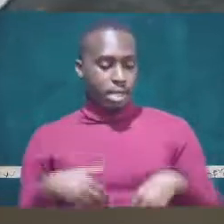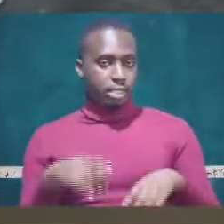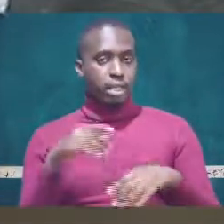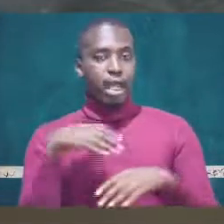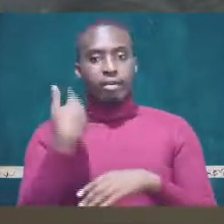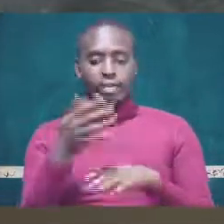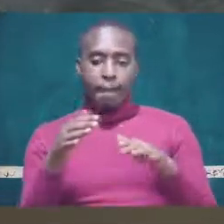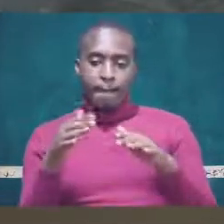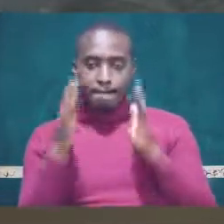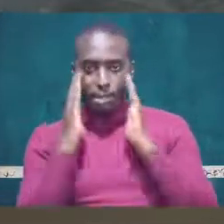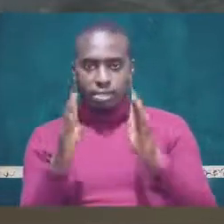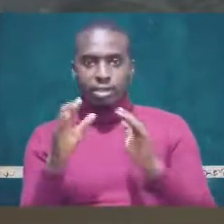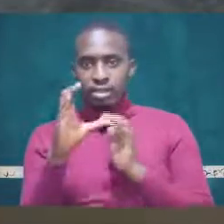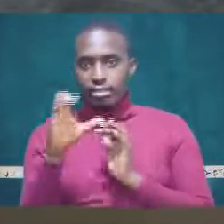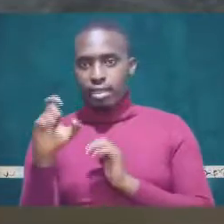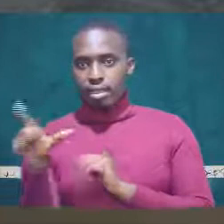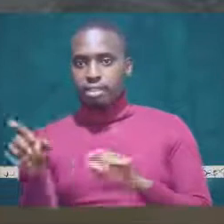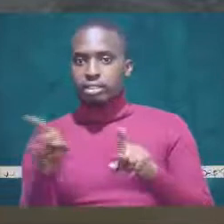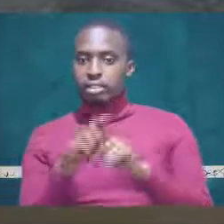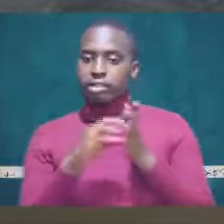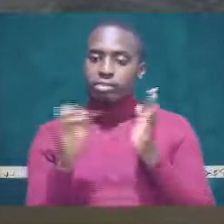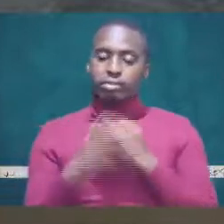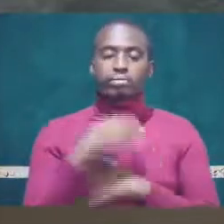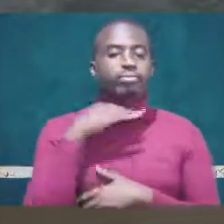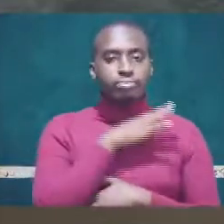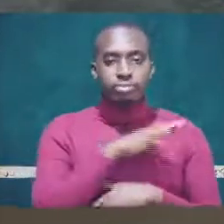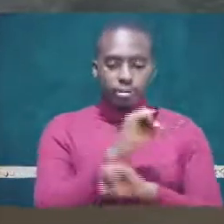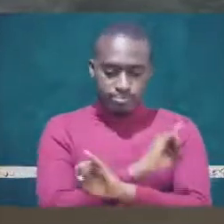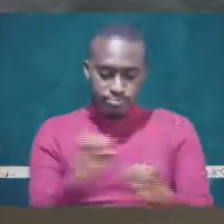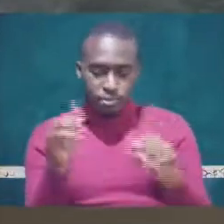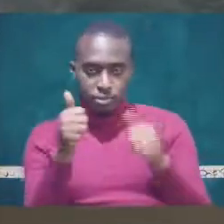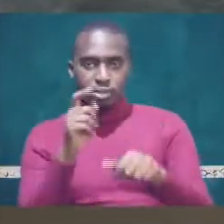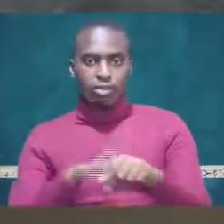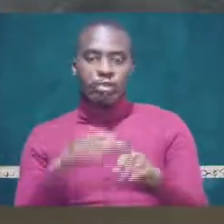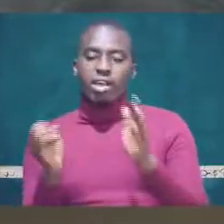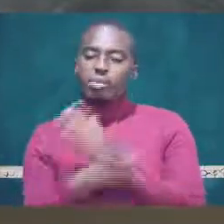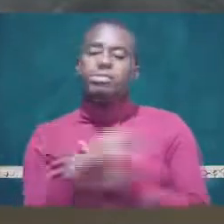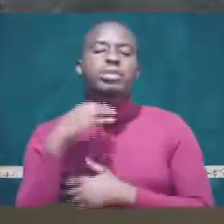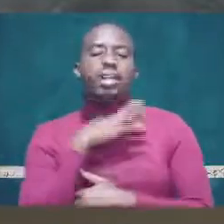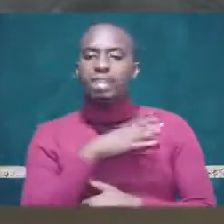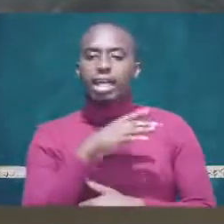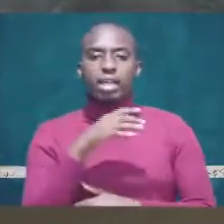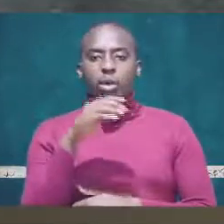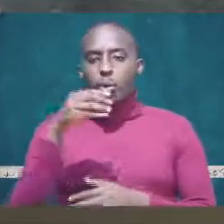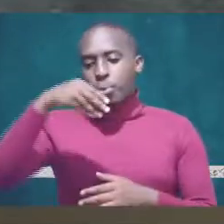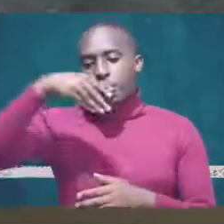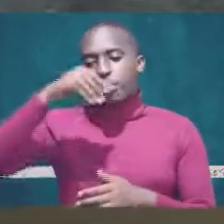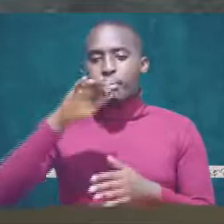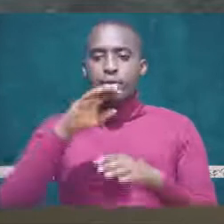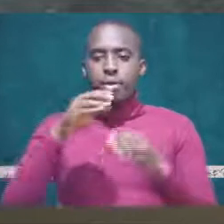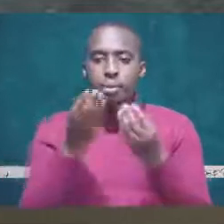after bathing the cells, after nourishing the cells, after removing the waste product. Toxic substances, toxins, once they are removed out into the